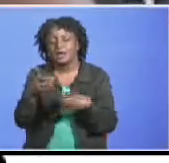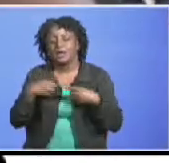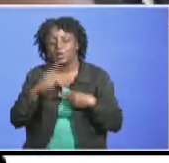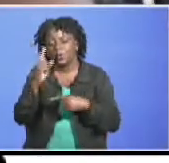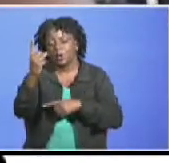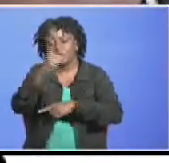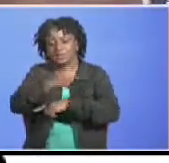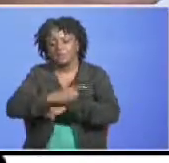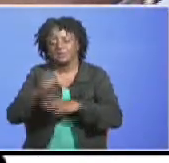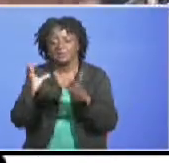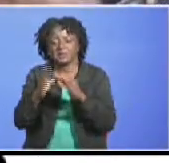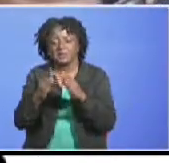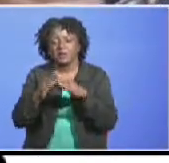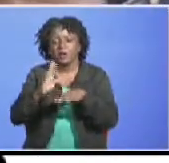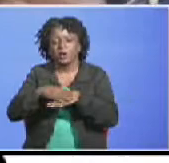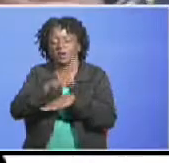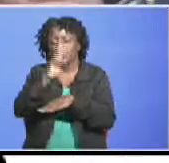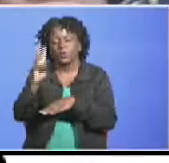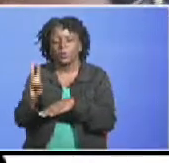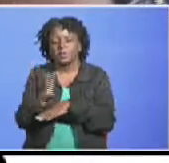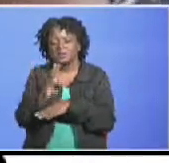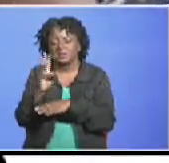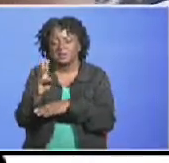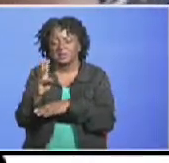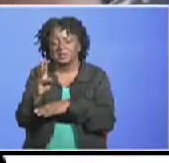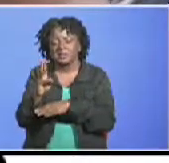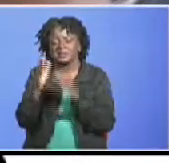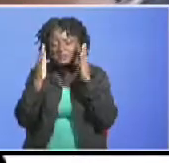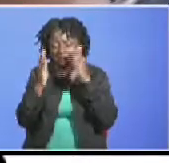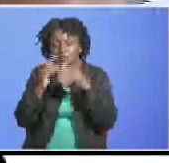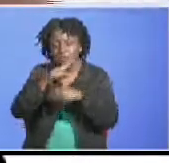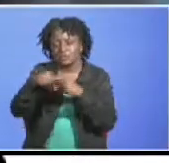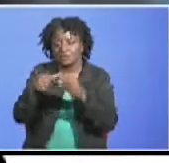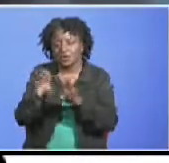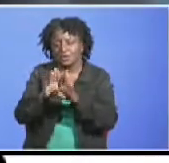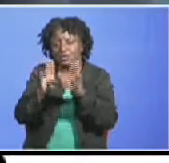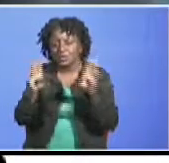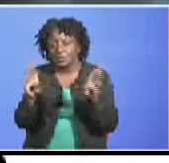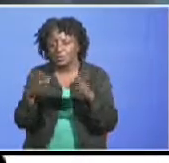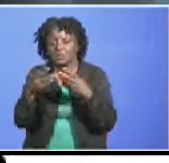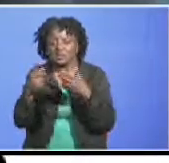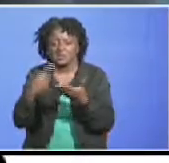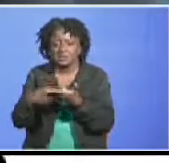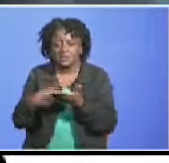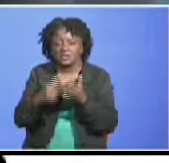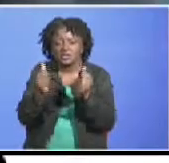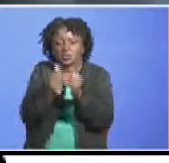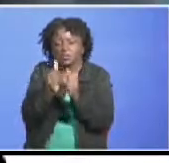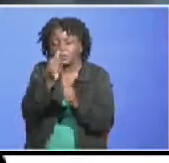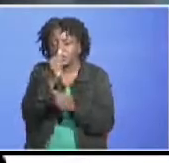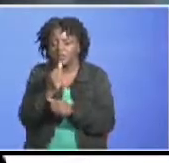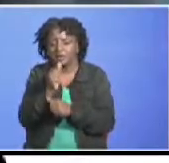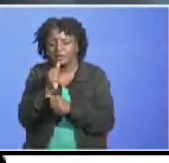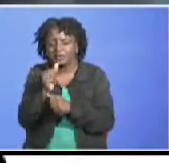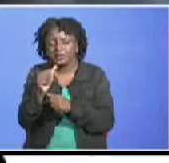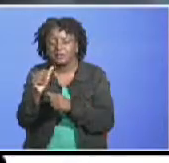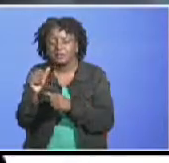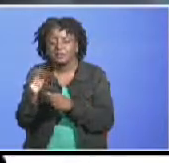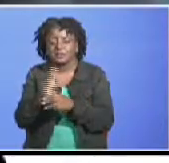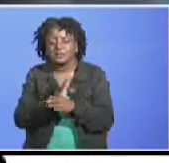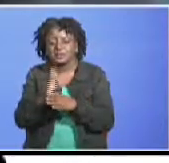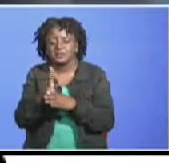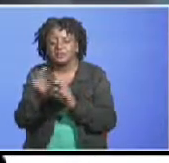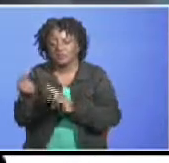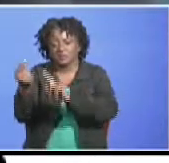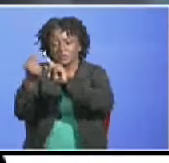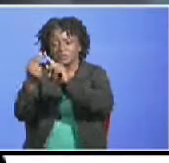Wednesday at its East Bay Street building, centered around an opening dialogue with the private sector and with the goal of strengthening